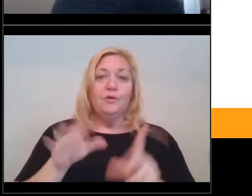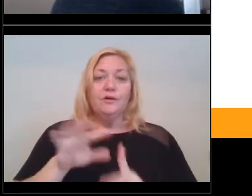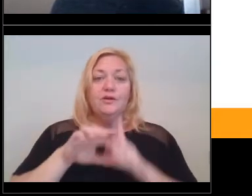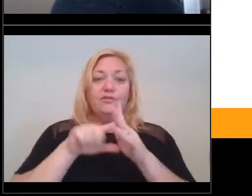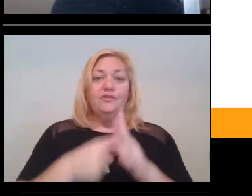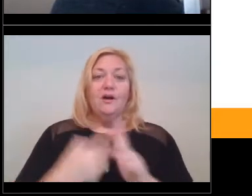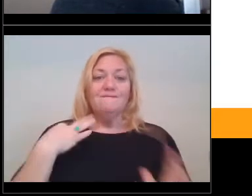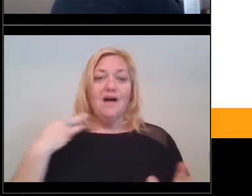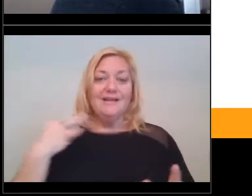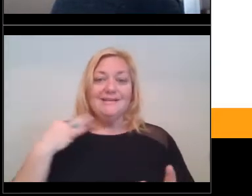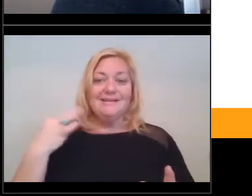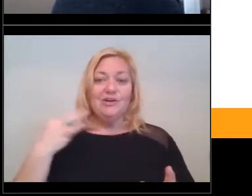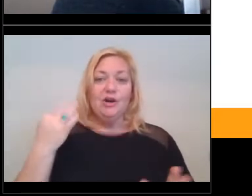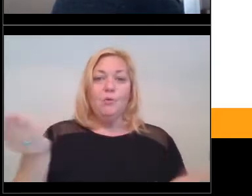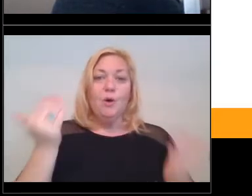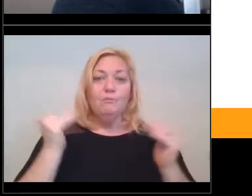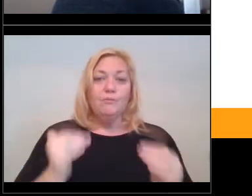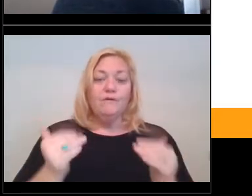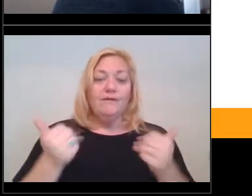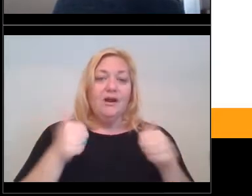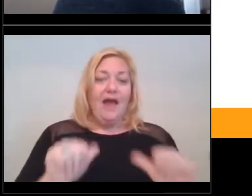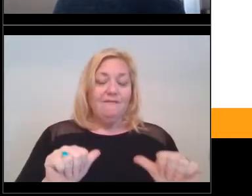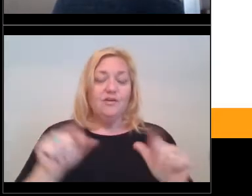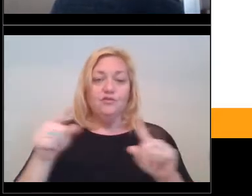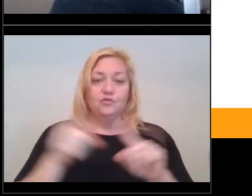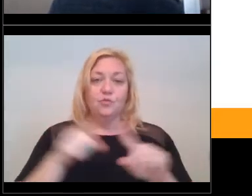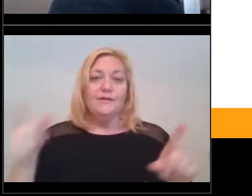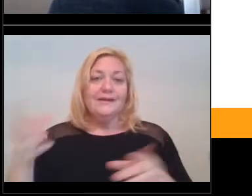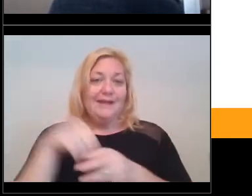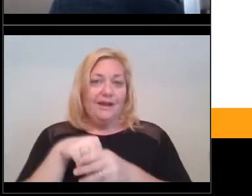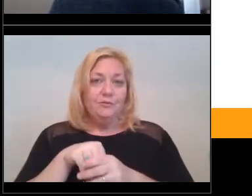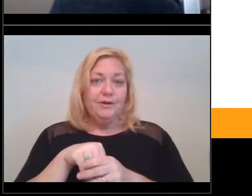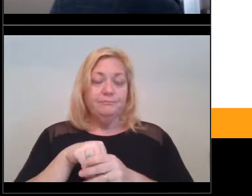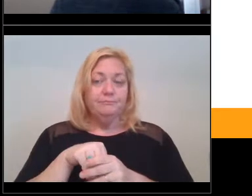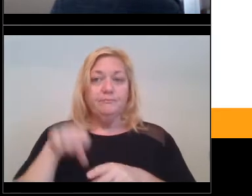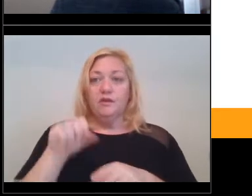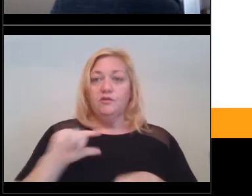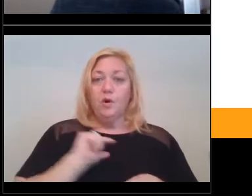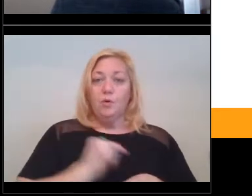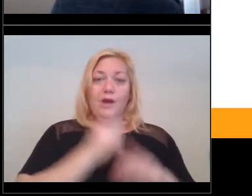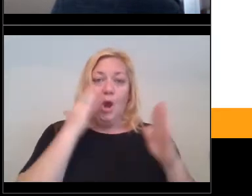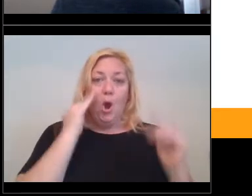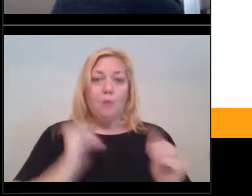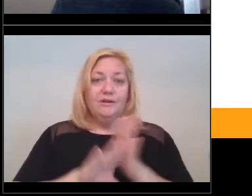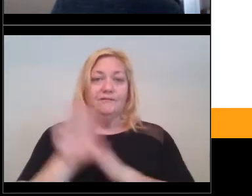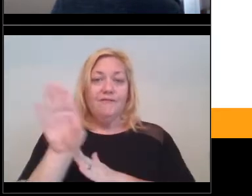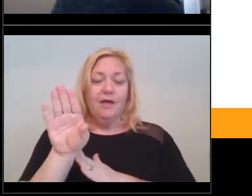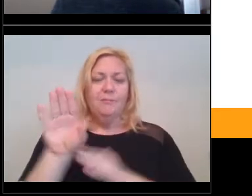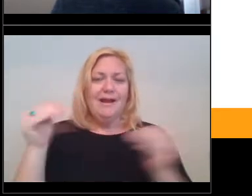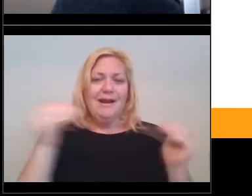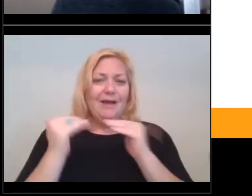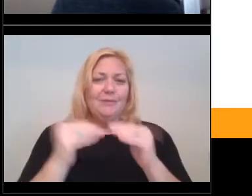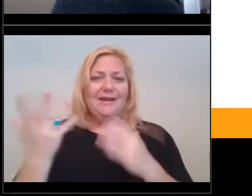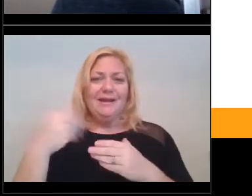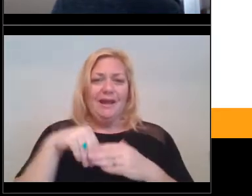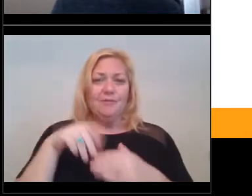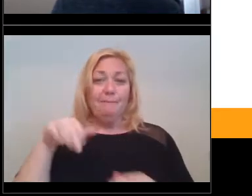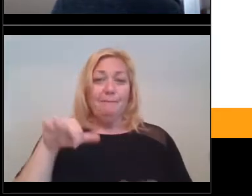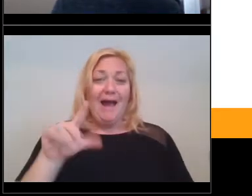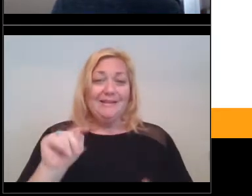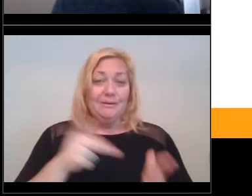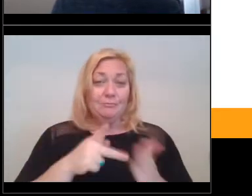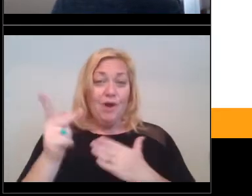volunteering or moving their efforts in towards that engagement. And so we hope to develop an equity engagement pilot project